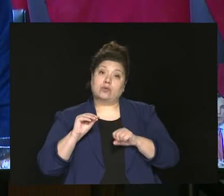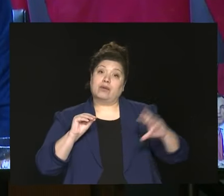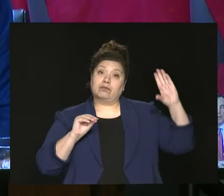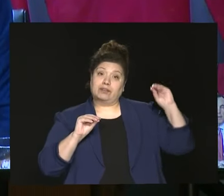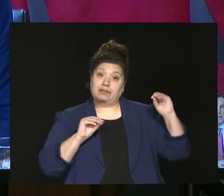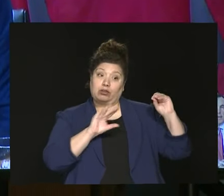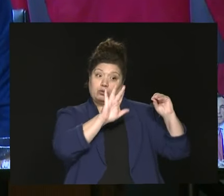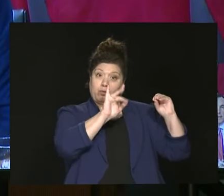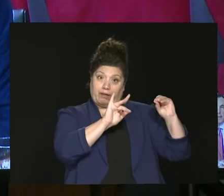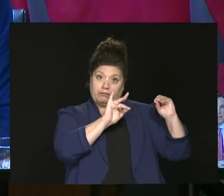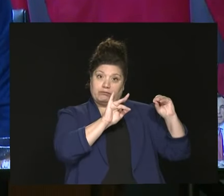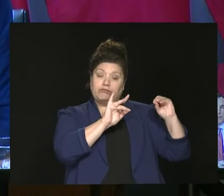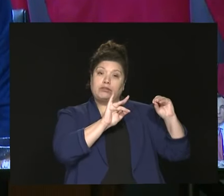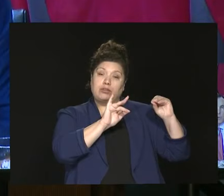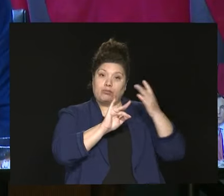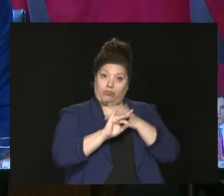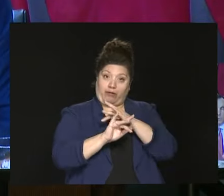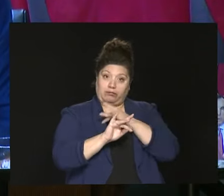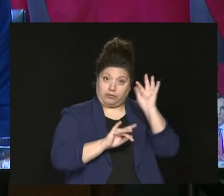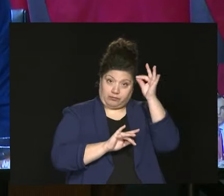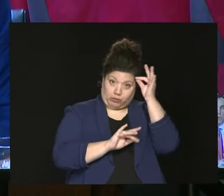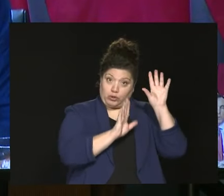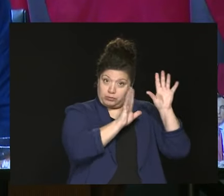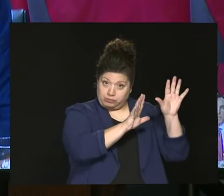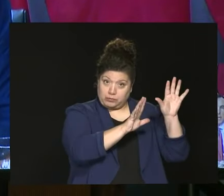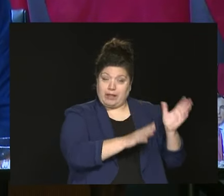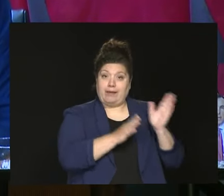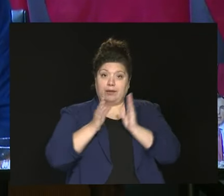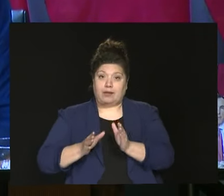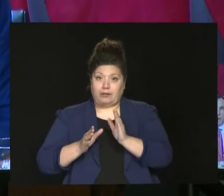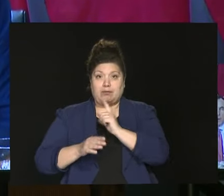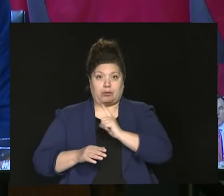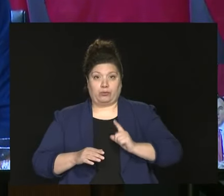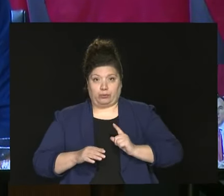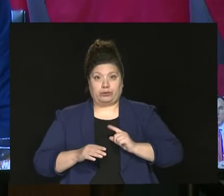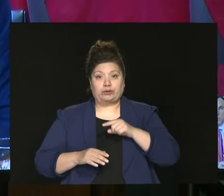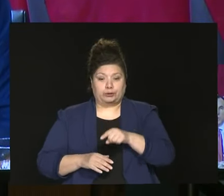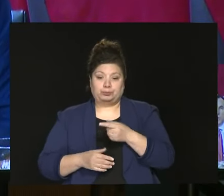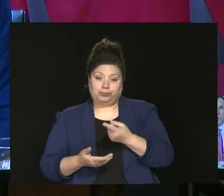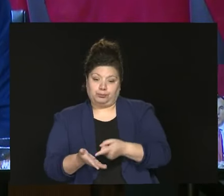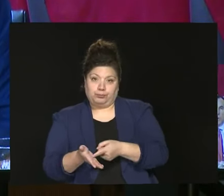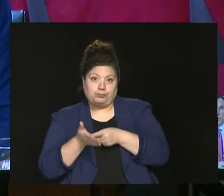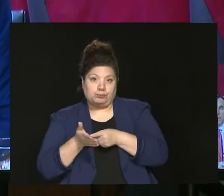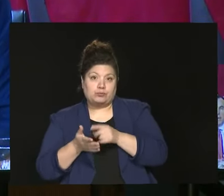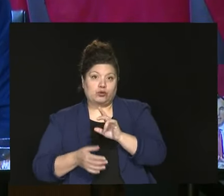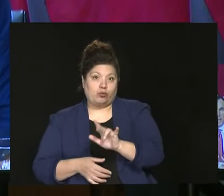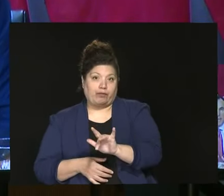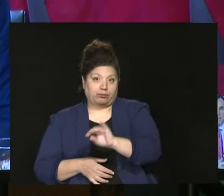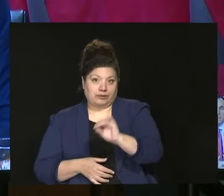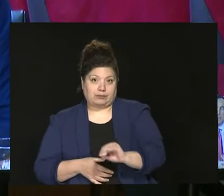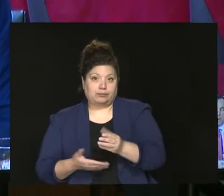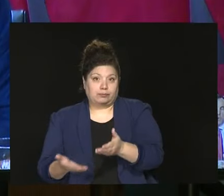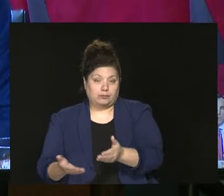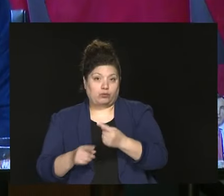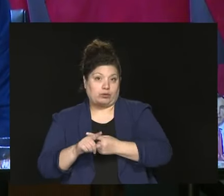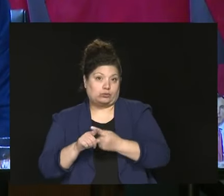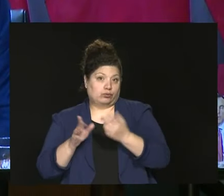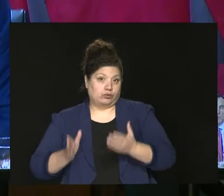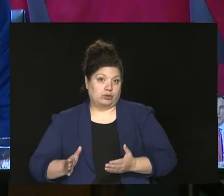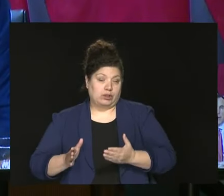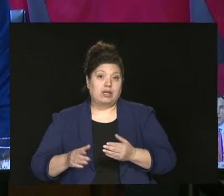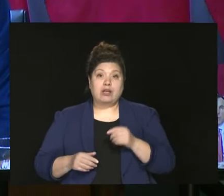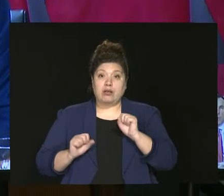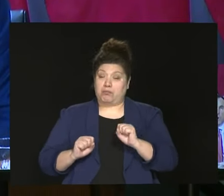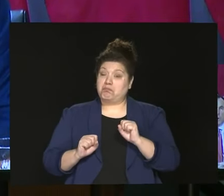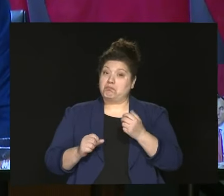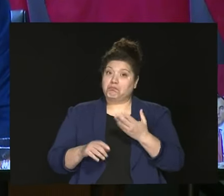work, and we're looking forward to seeing a very positive situation for tenants and also for landlords who can now